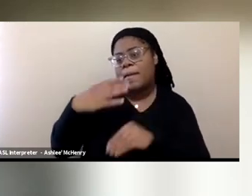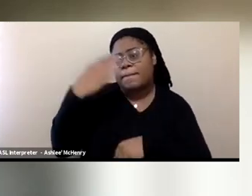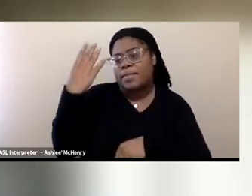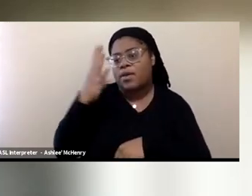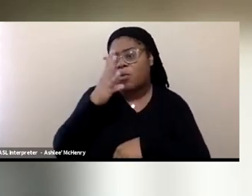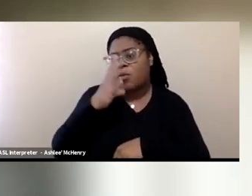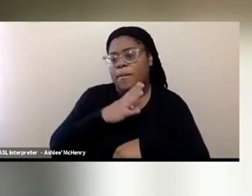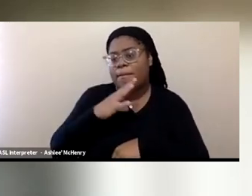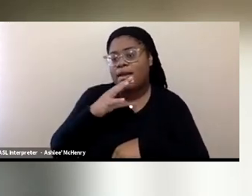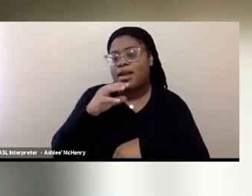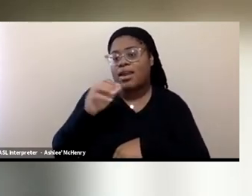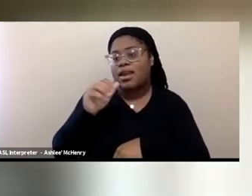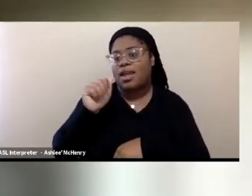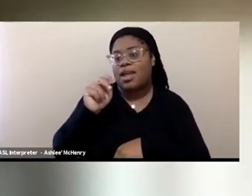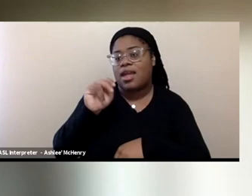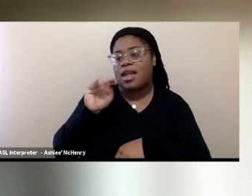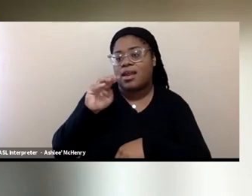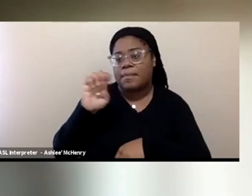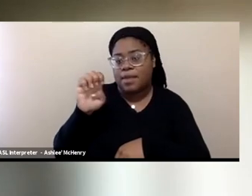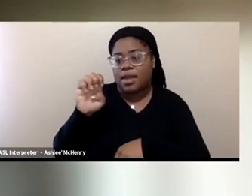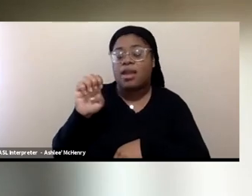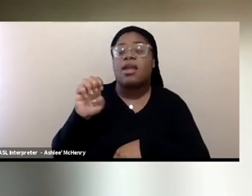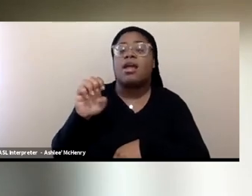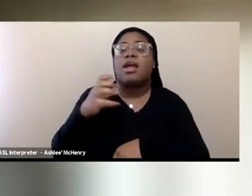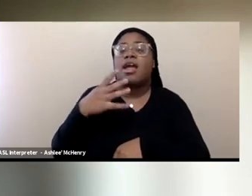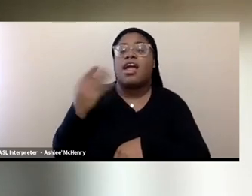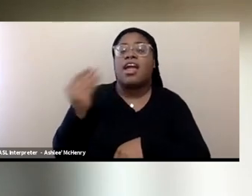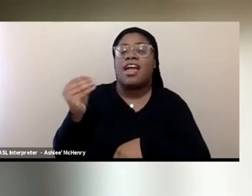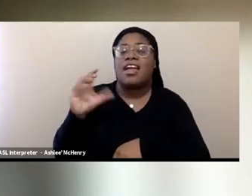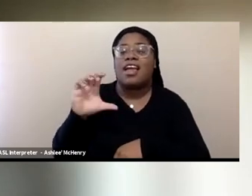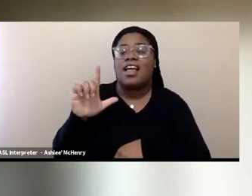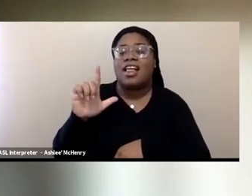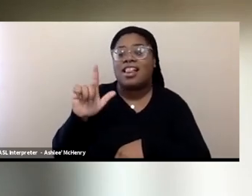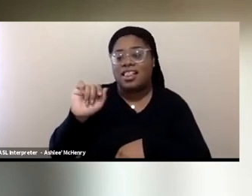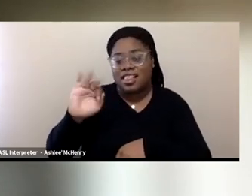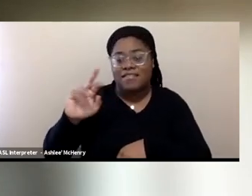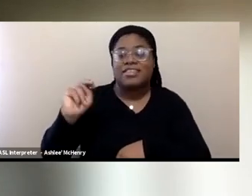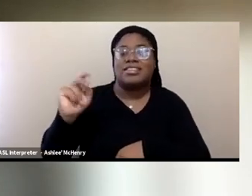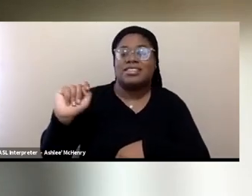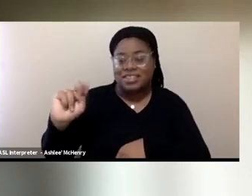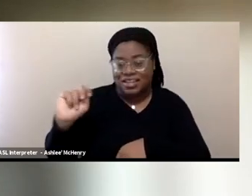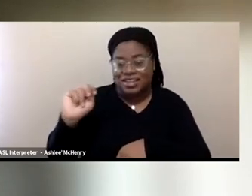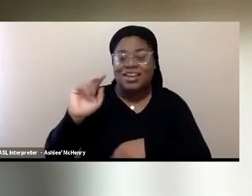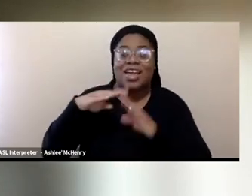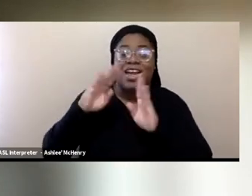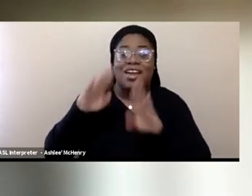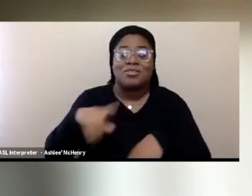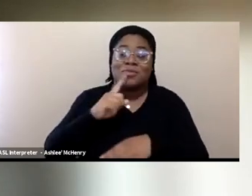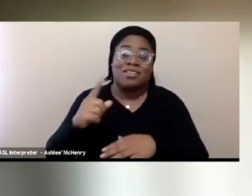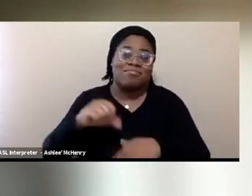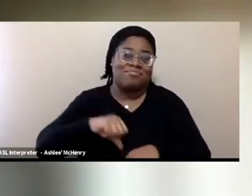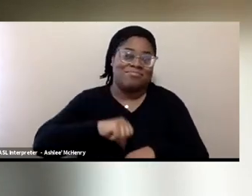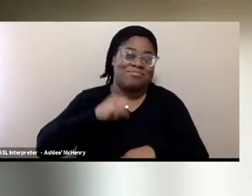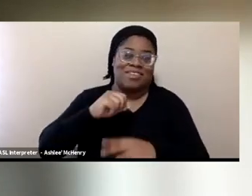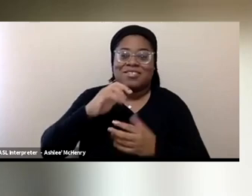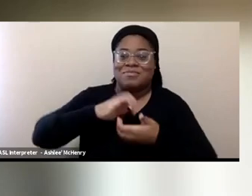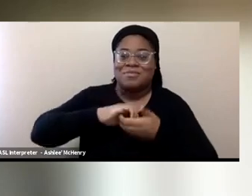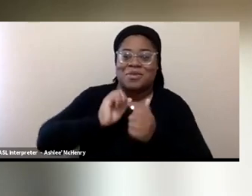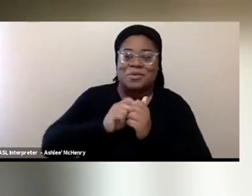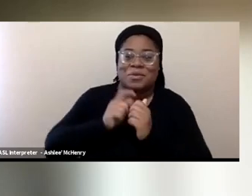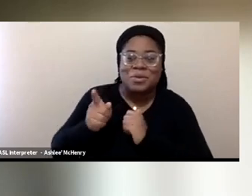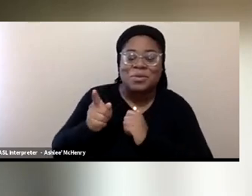Animate and also the Clifton House, which I must say, we are so proud to be partnering with Sydney on the Clifton House,